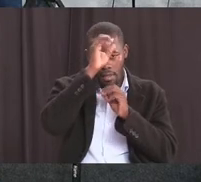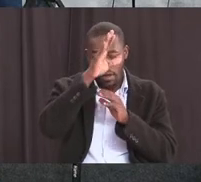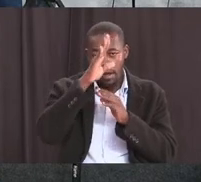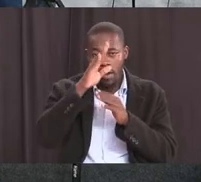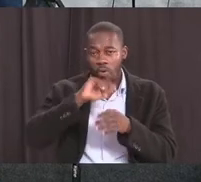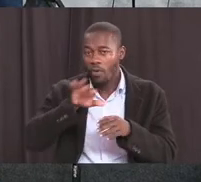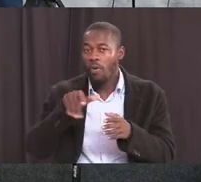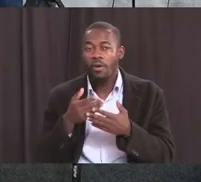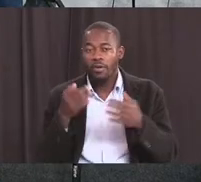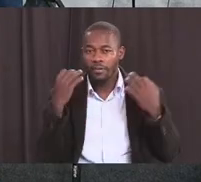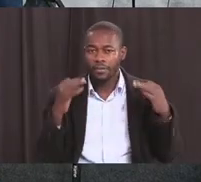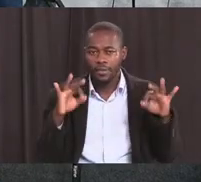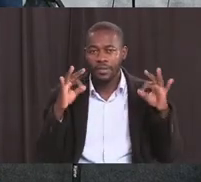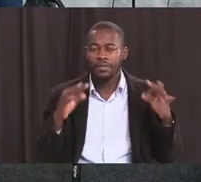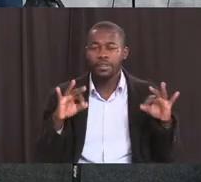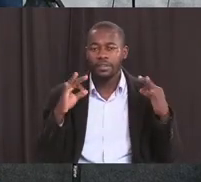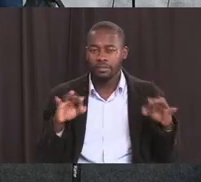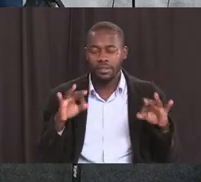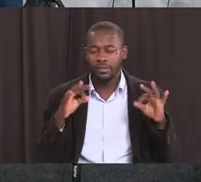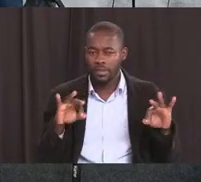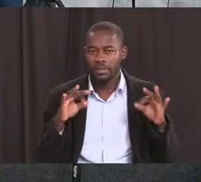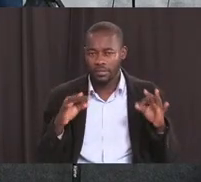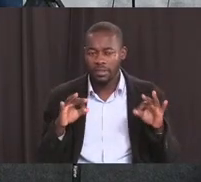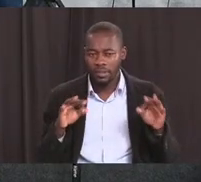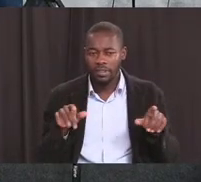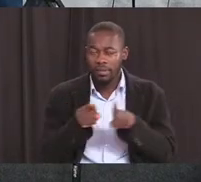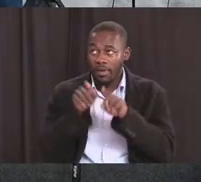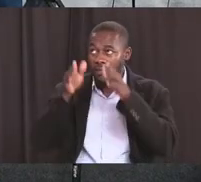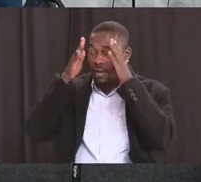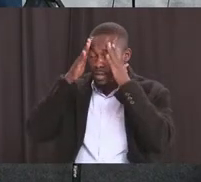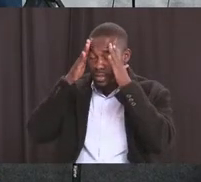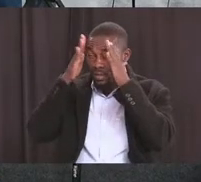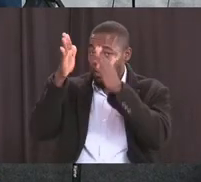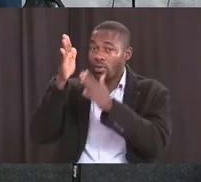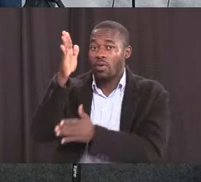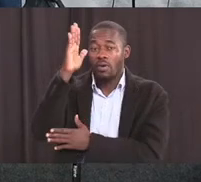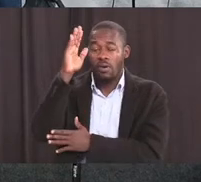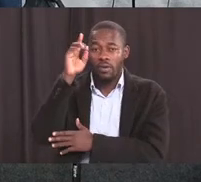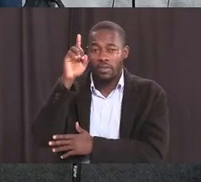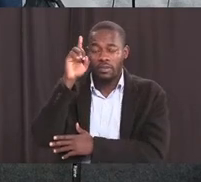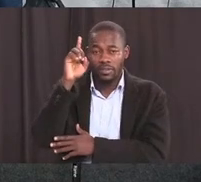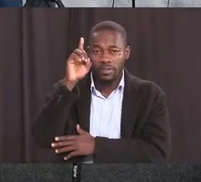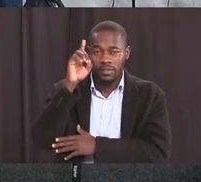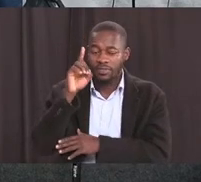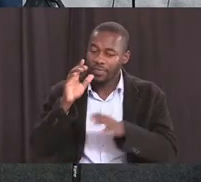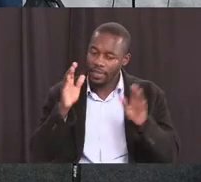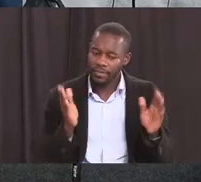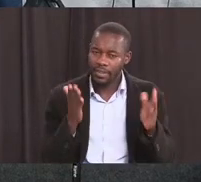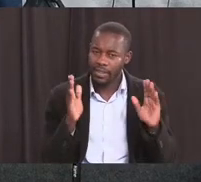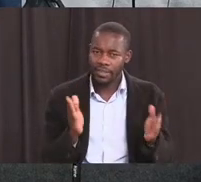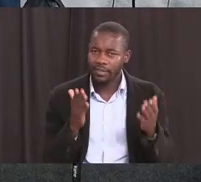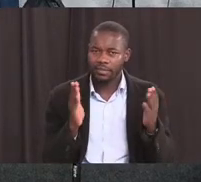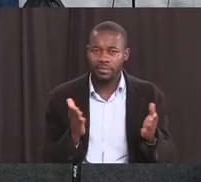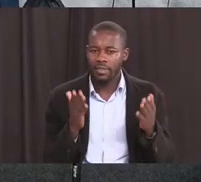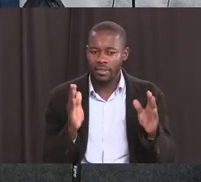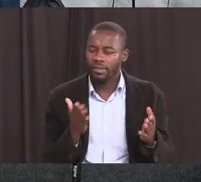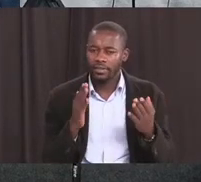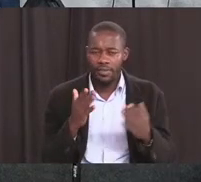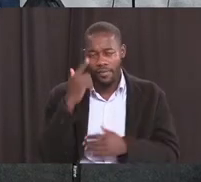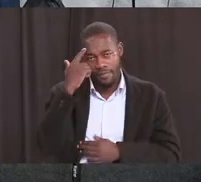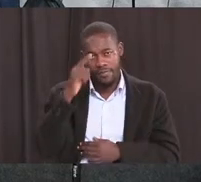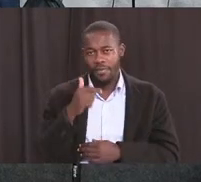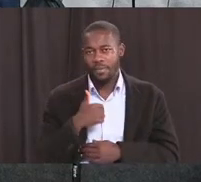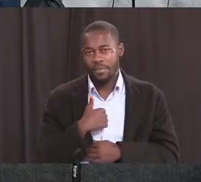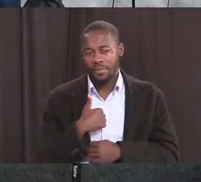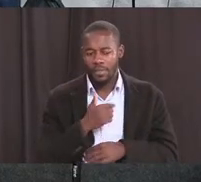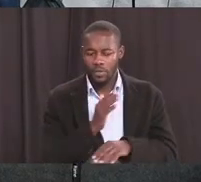free to live our lives anchored to Him with our eyes fixed on Him. And it's just been such an encouragement for me